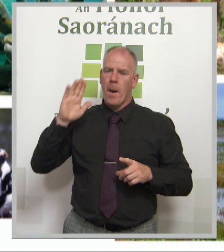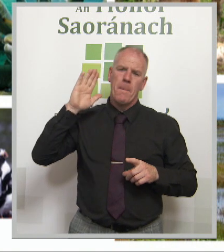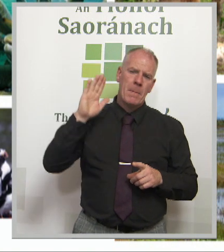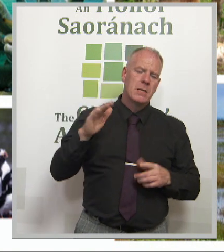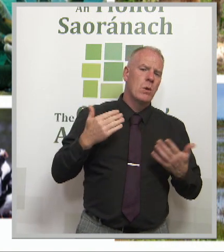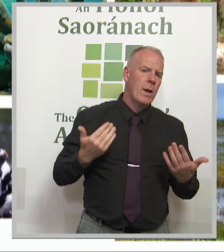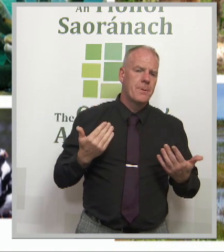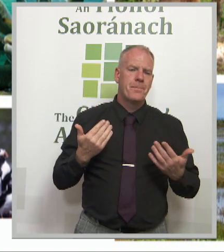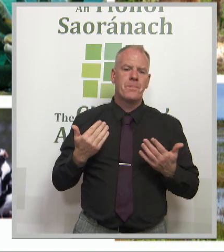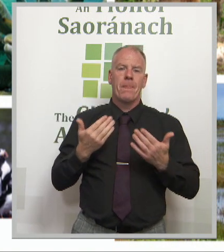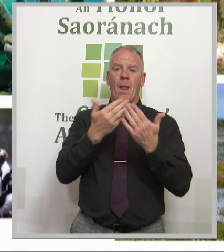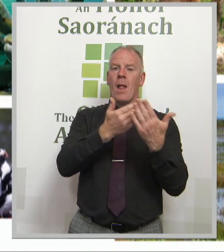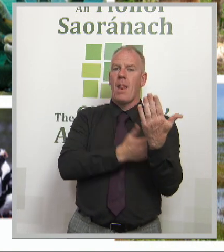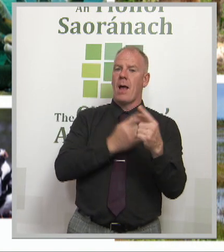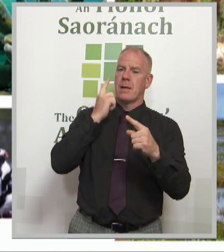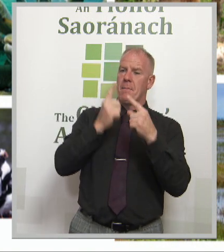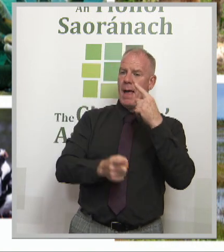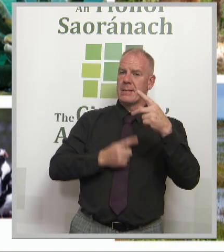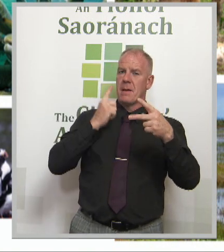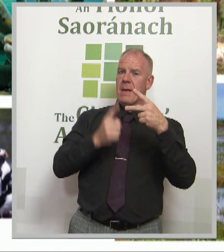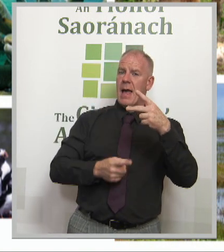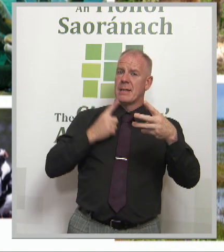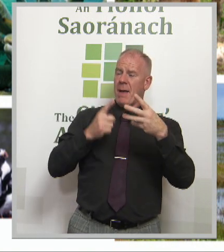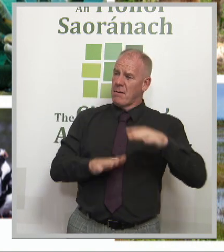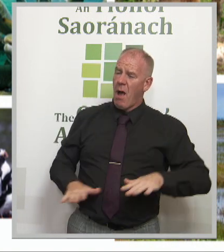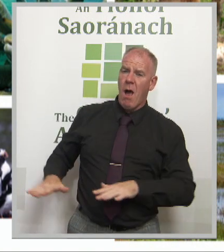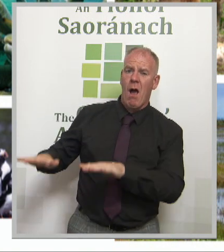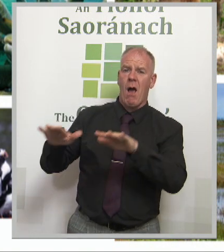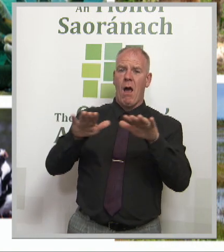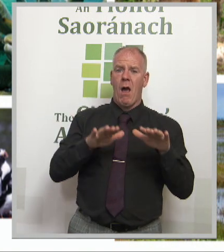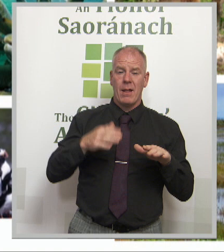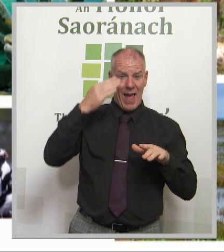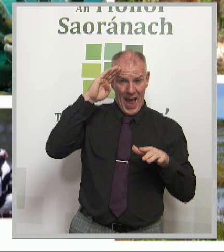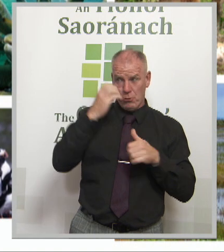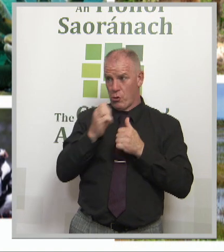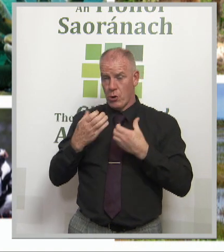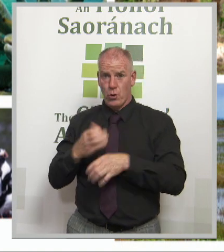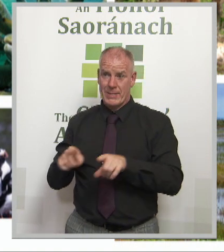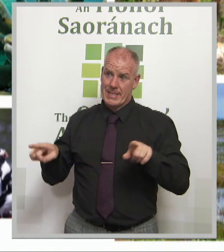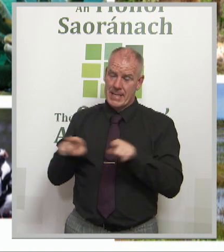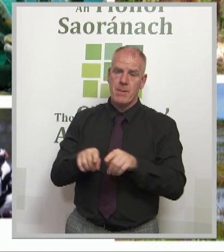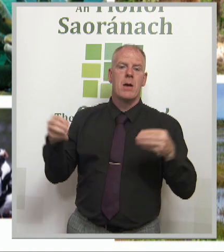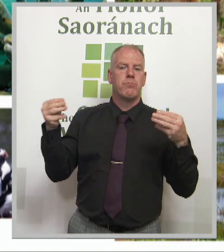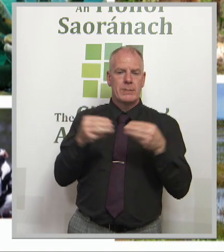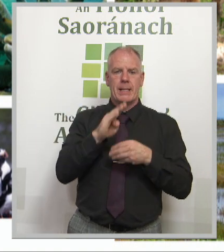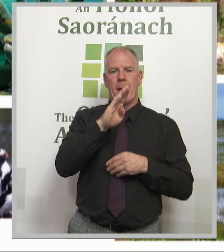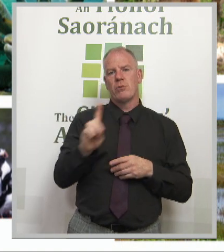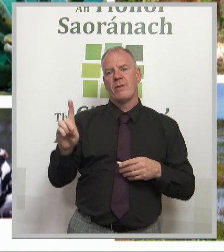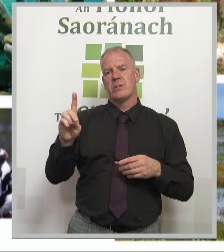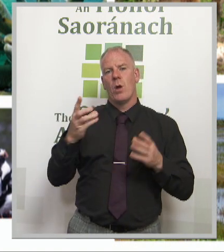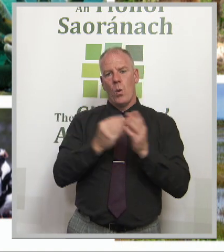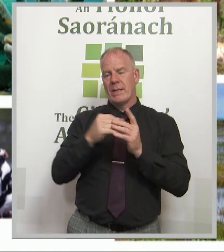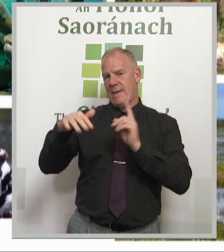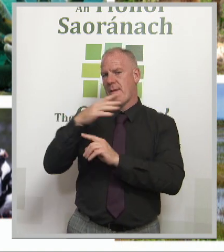been the laws that have been passed and agreed unanimously by Ireland and other countries to protect biodiversity and environment